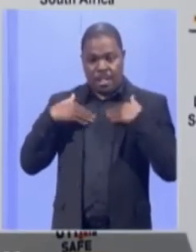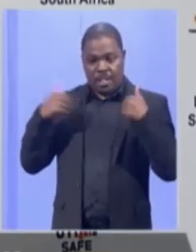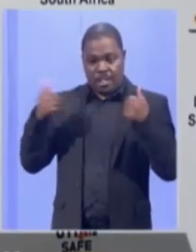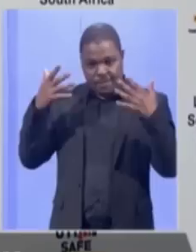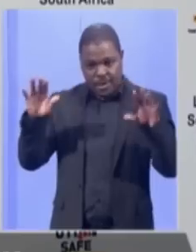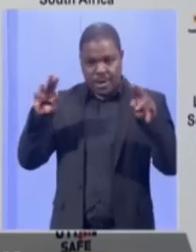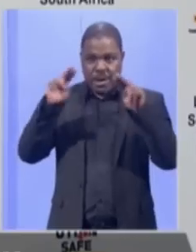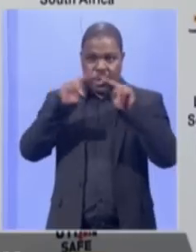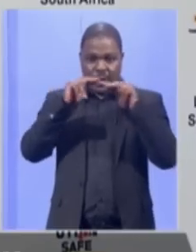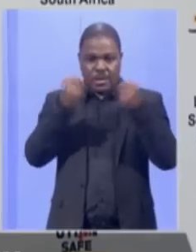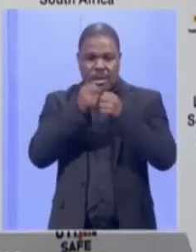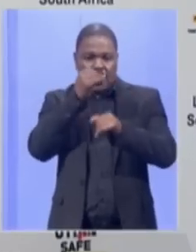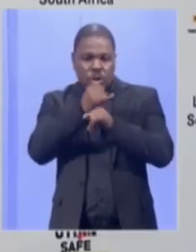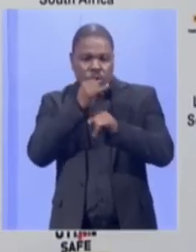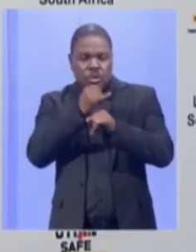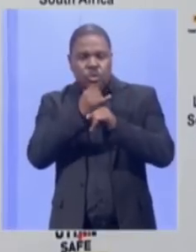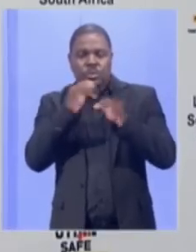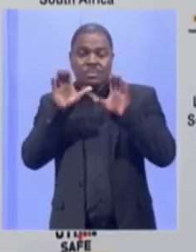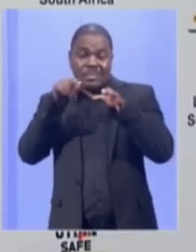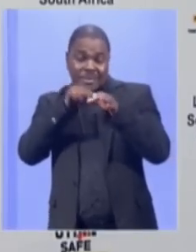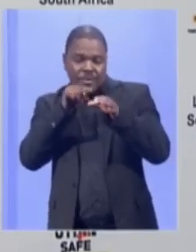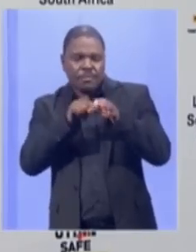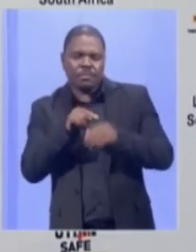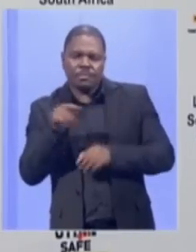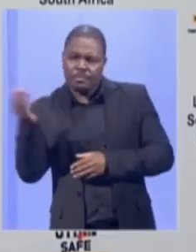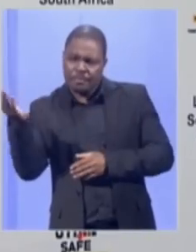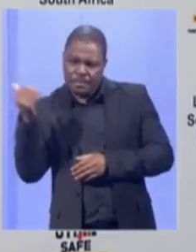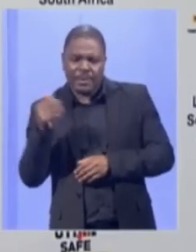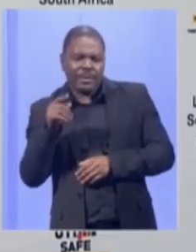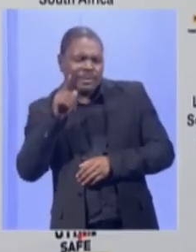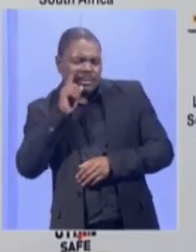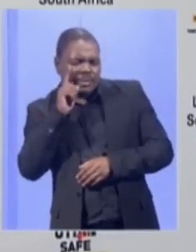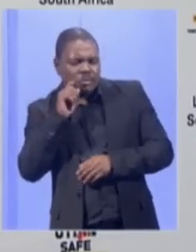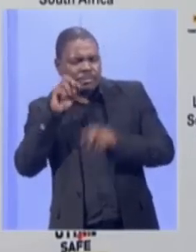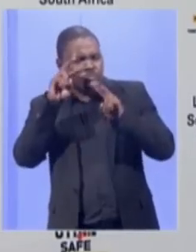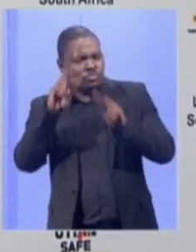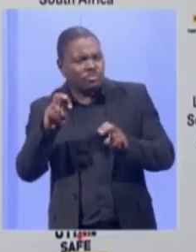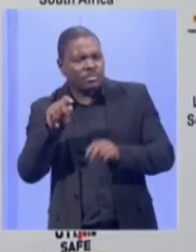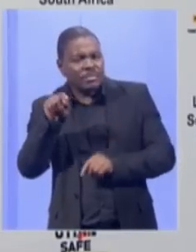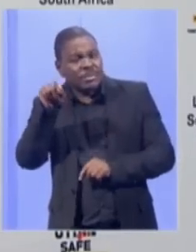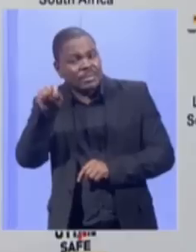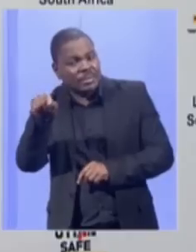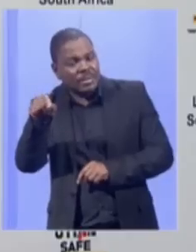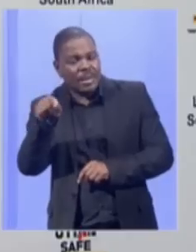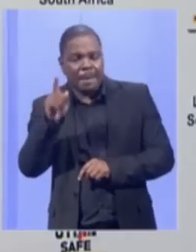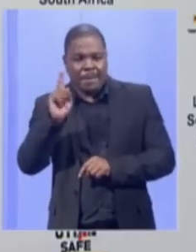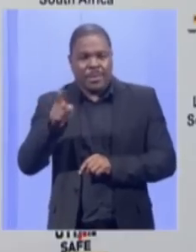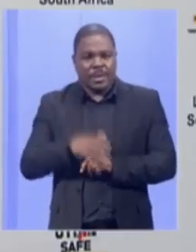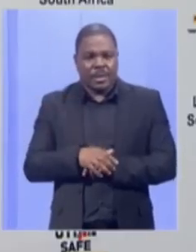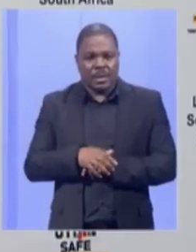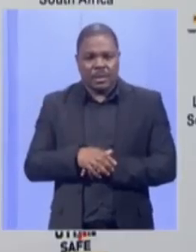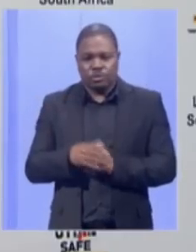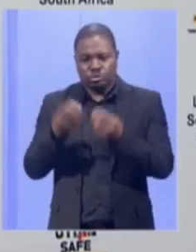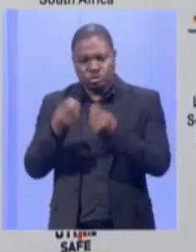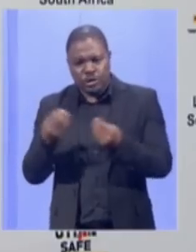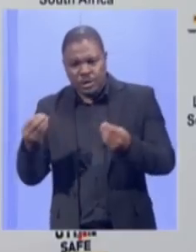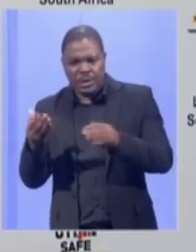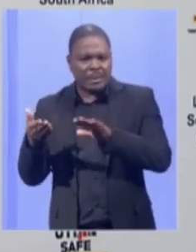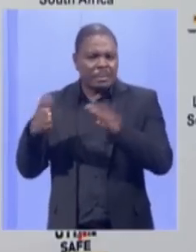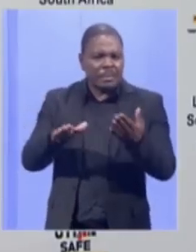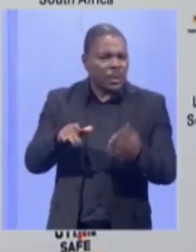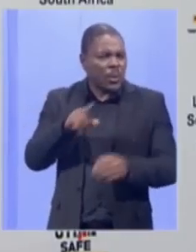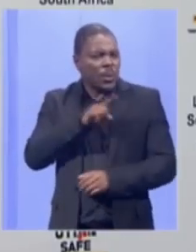National Institute ya Communicable Diseases ore ba lebelele taba ya o lokisha ya o check gore bana ba bolawa